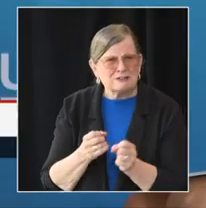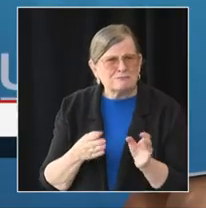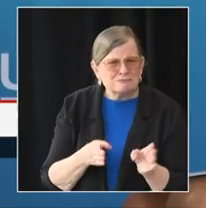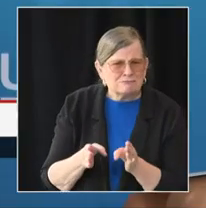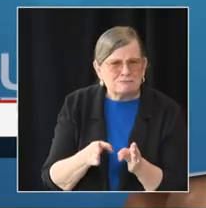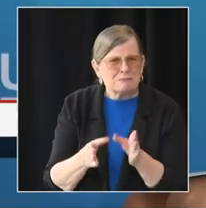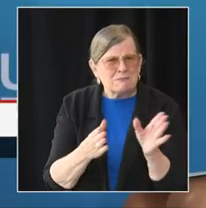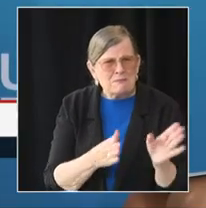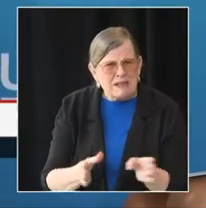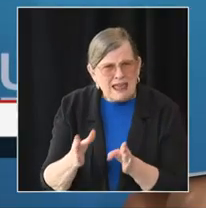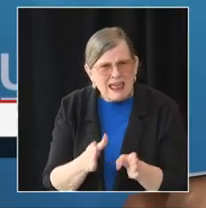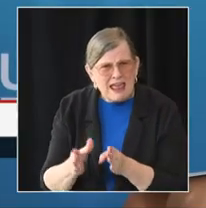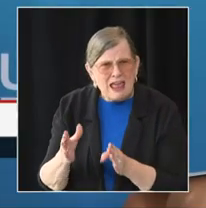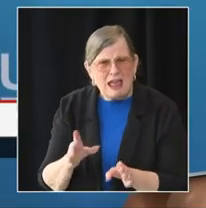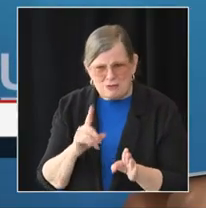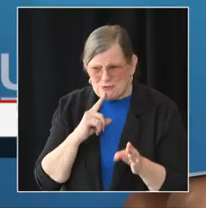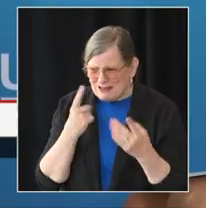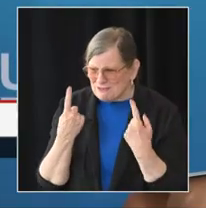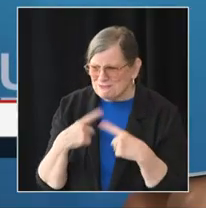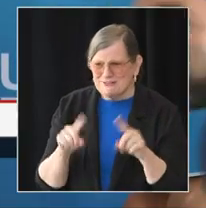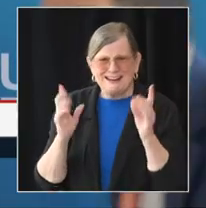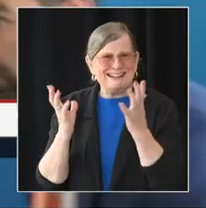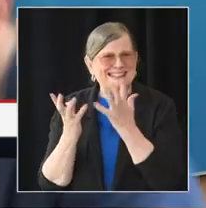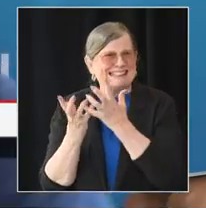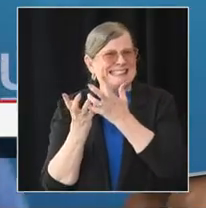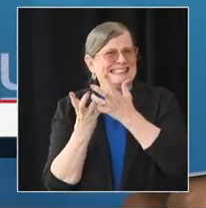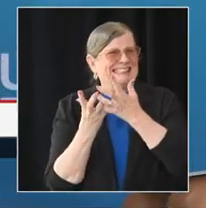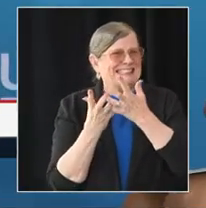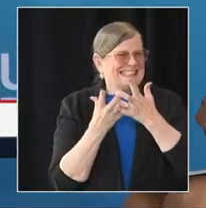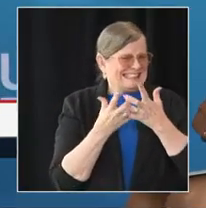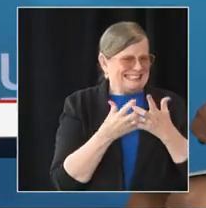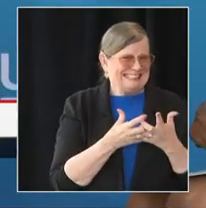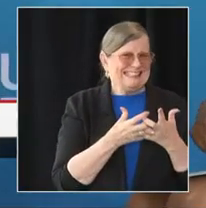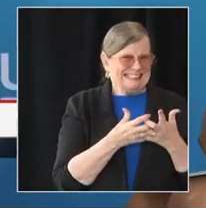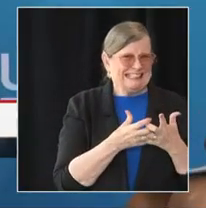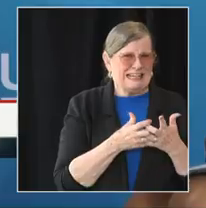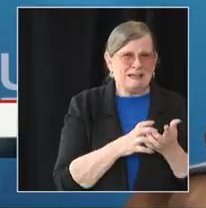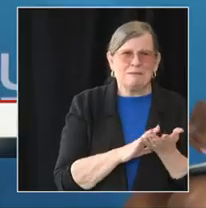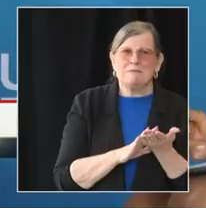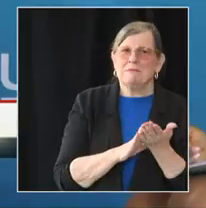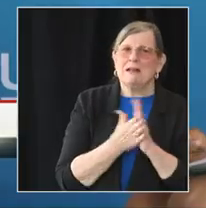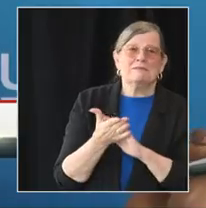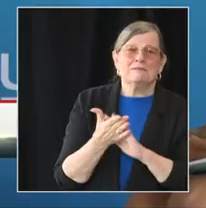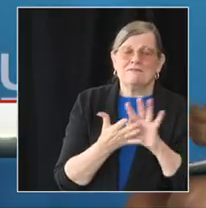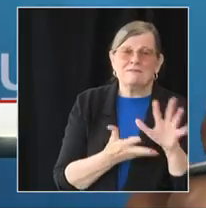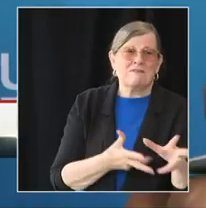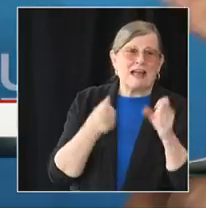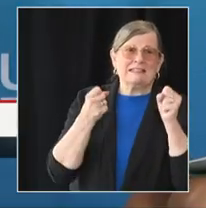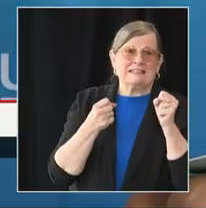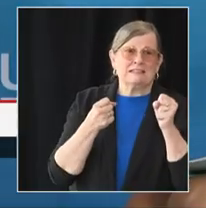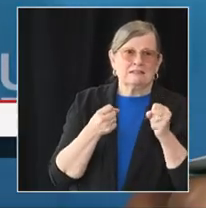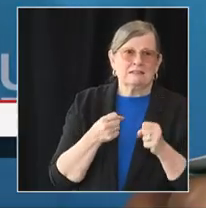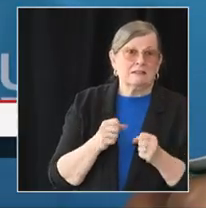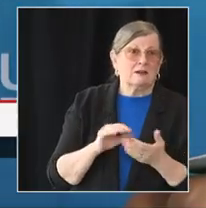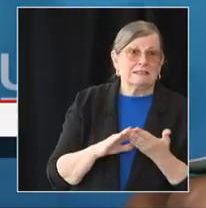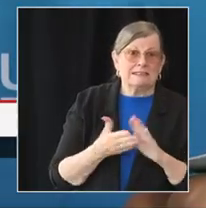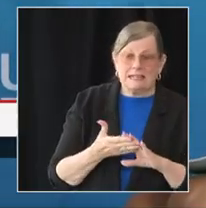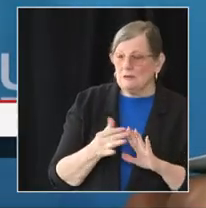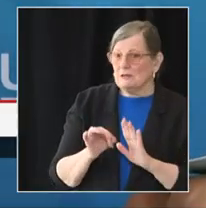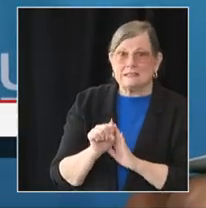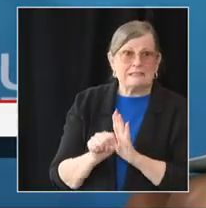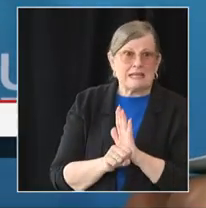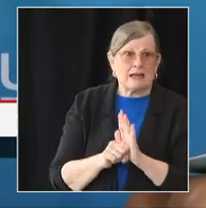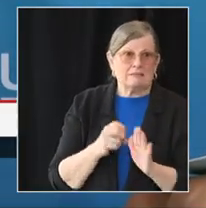2024, were the fastest growing jurisdiction, city or state in America. We were the fastest